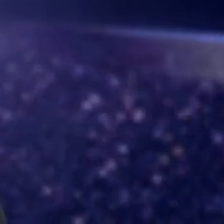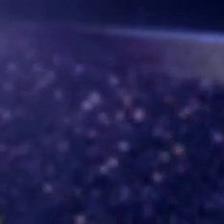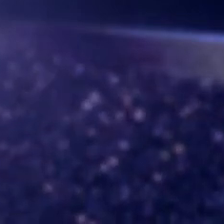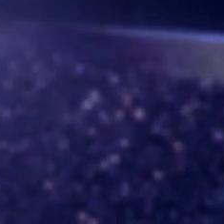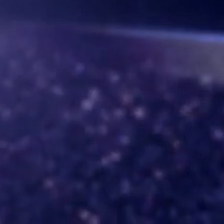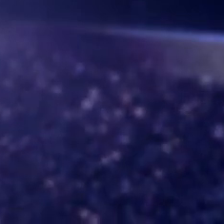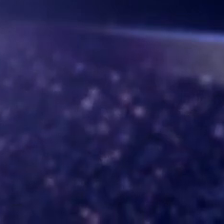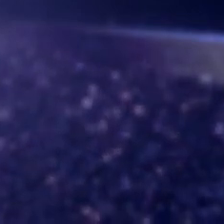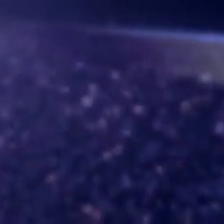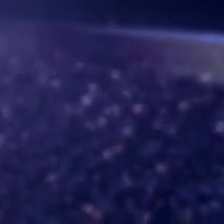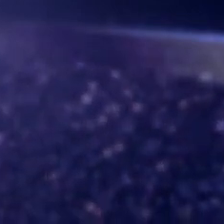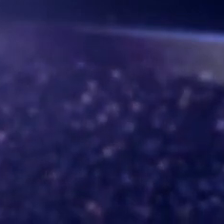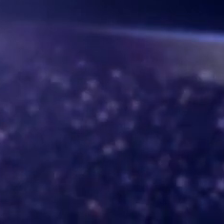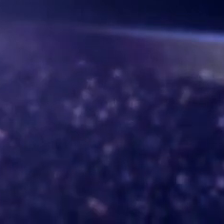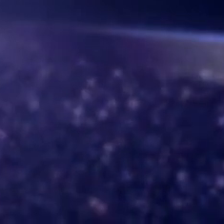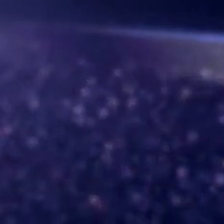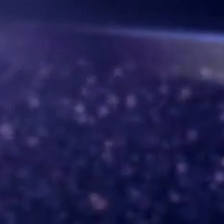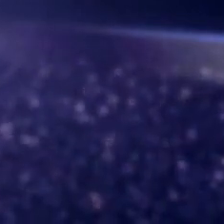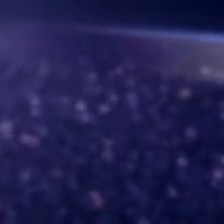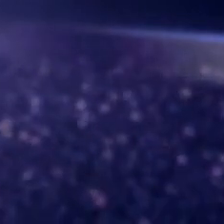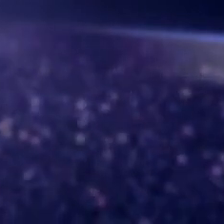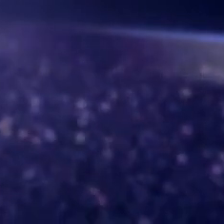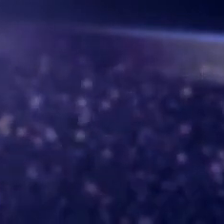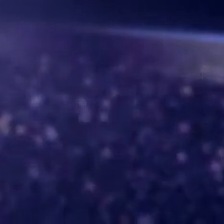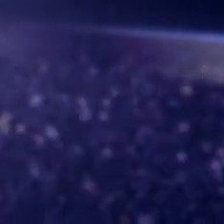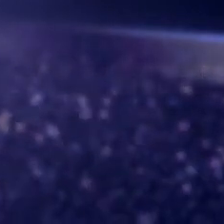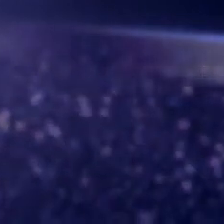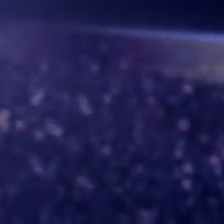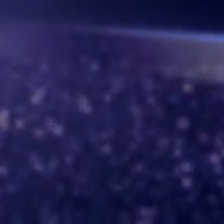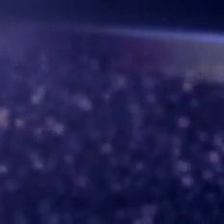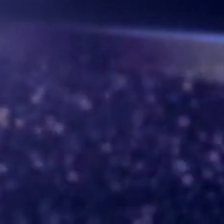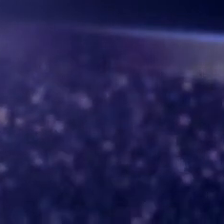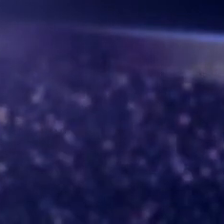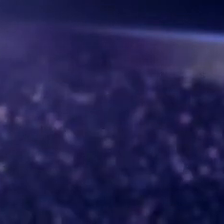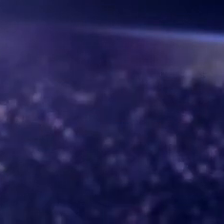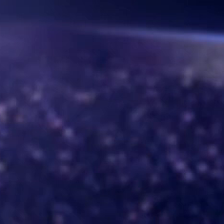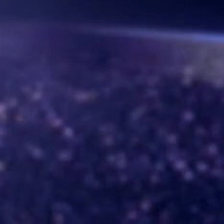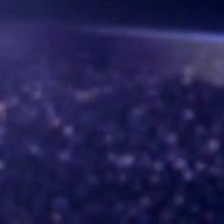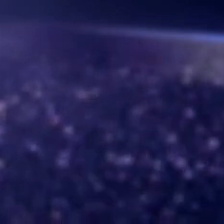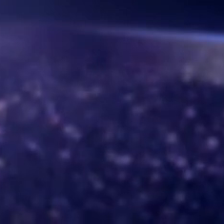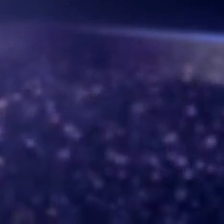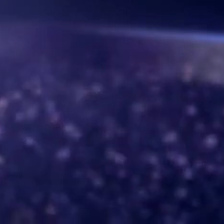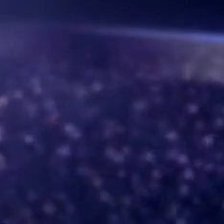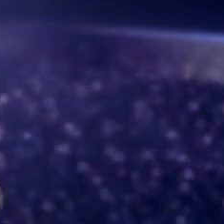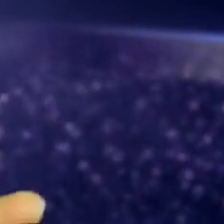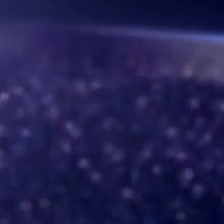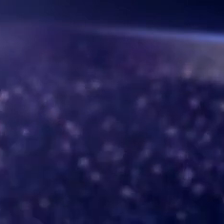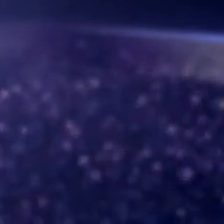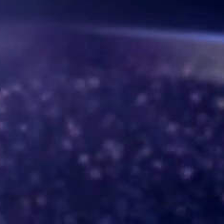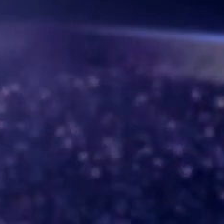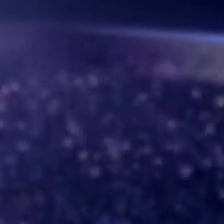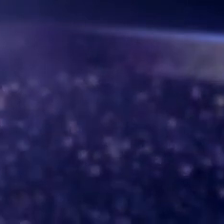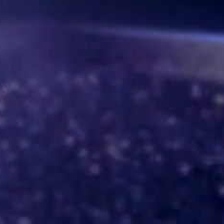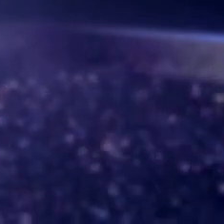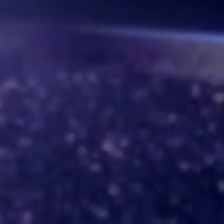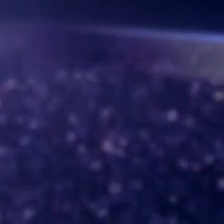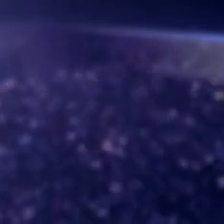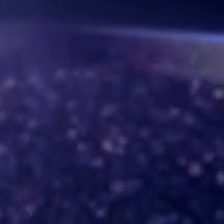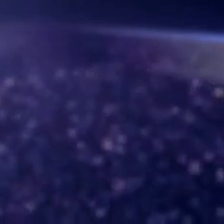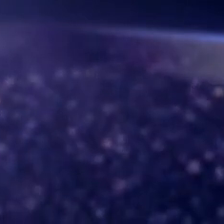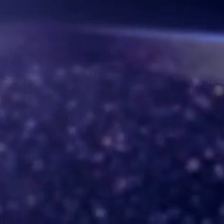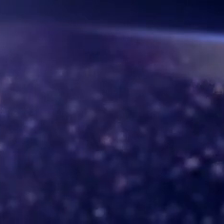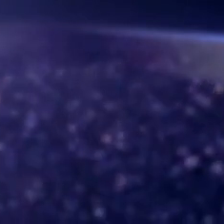who had created these things, that bringeth out their hosts by number. He calleth all by names, by